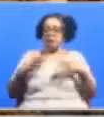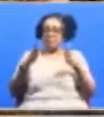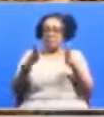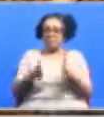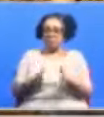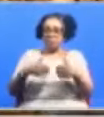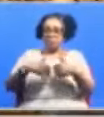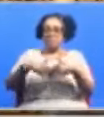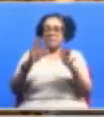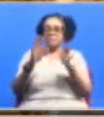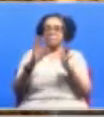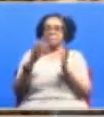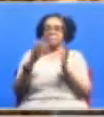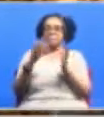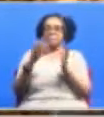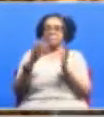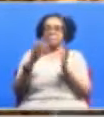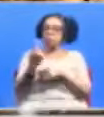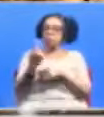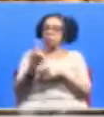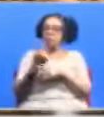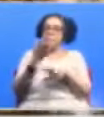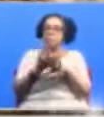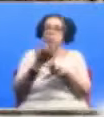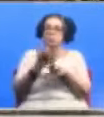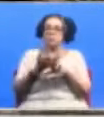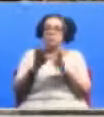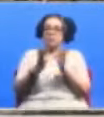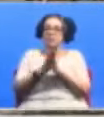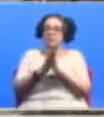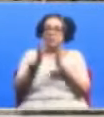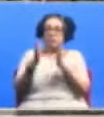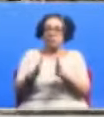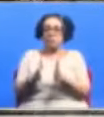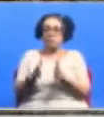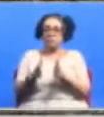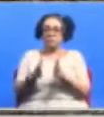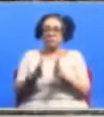human skin, but only bones and a human skull.